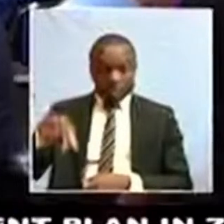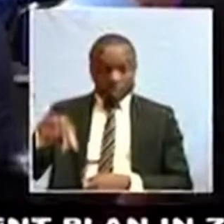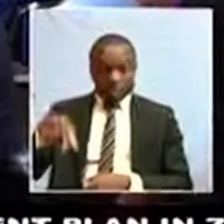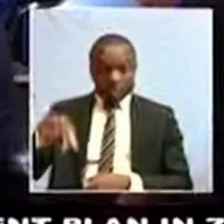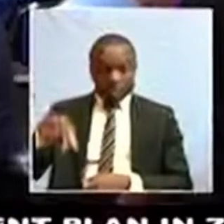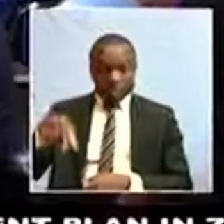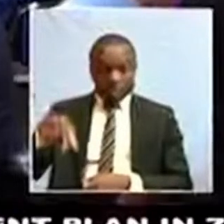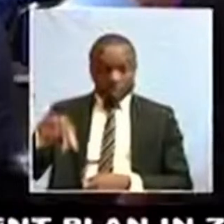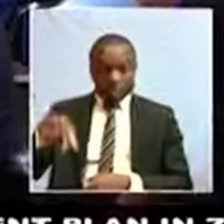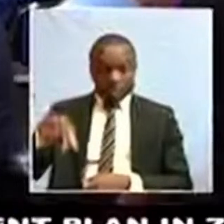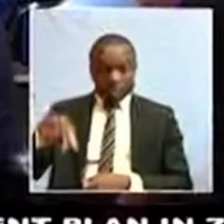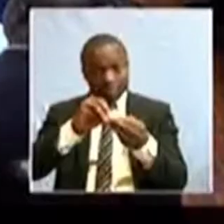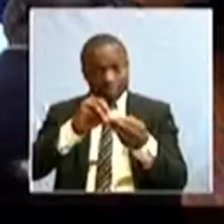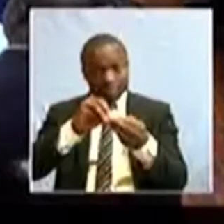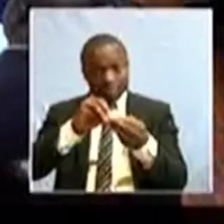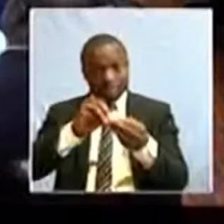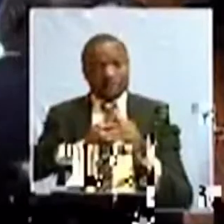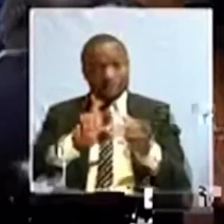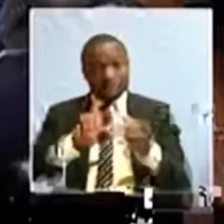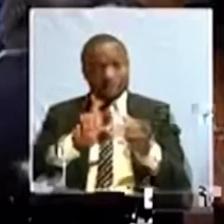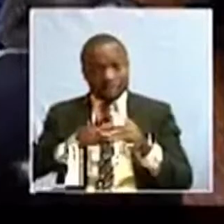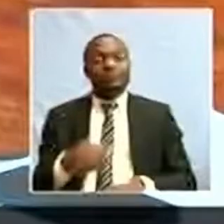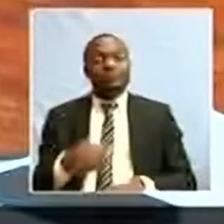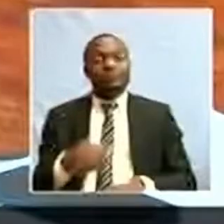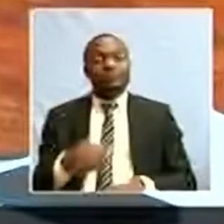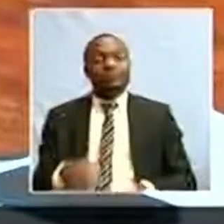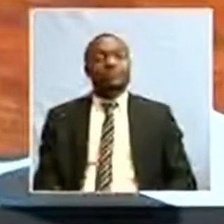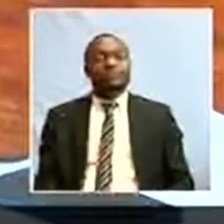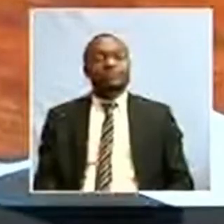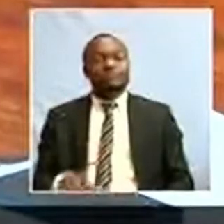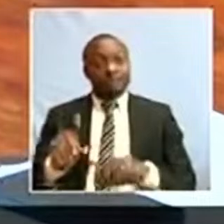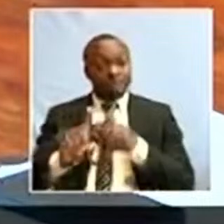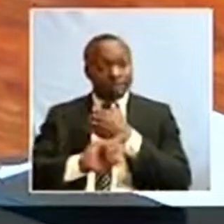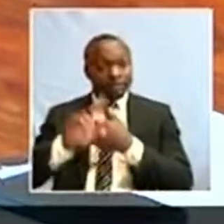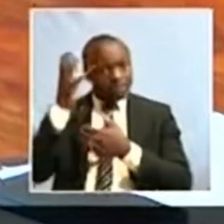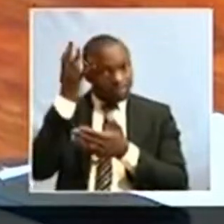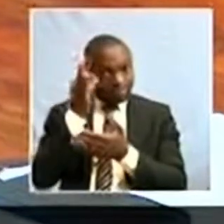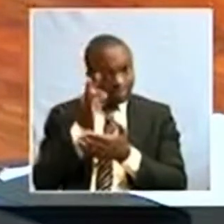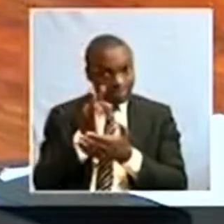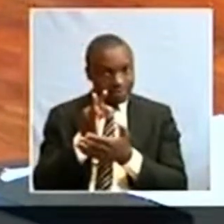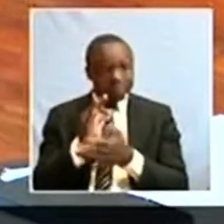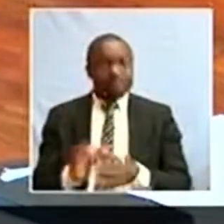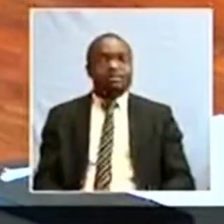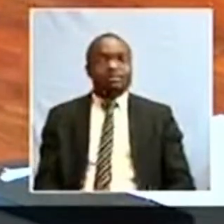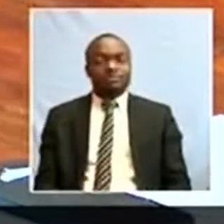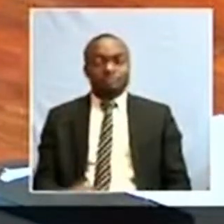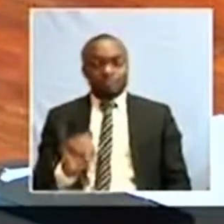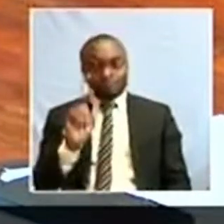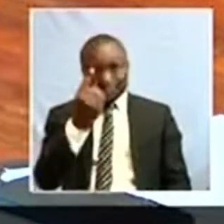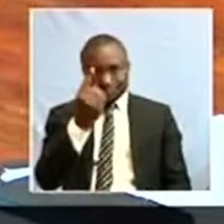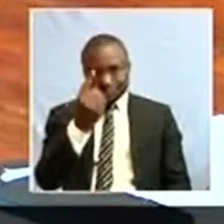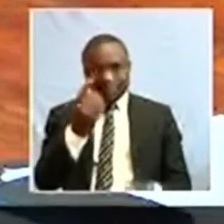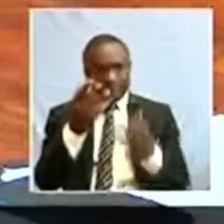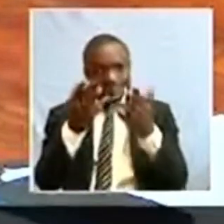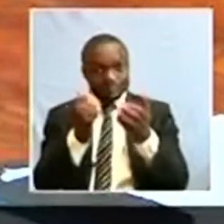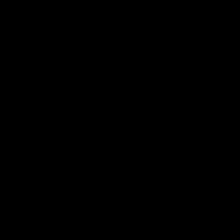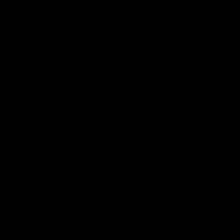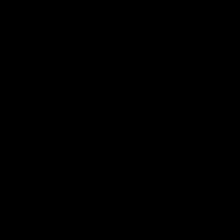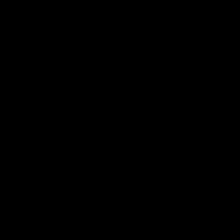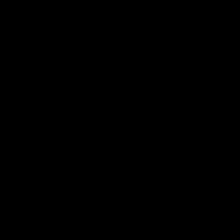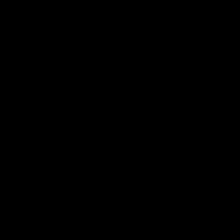For I'll start for me, I think, town clerk. The first one is I just want to learn